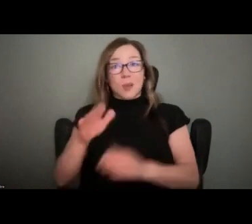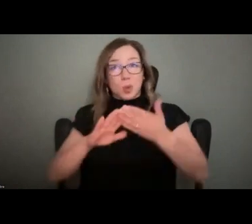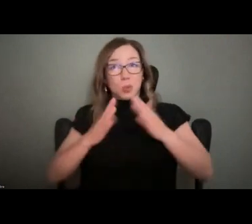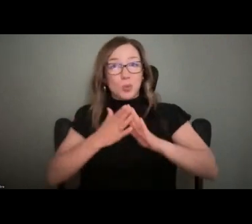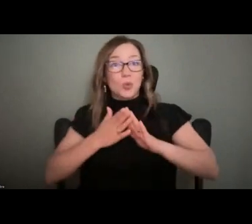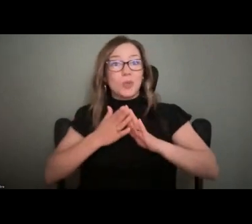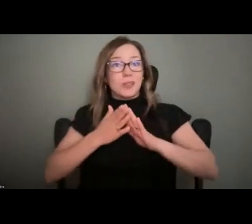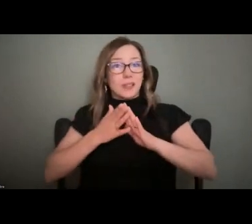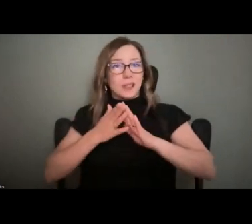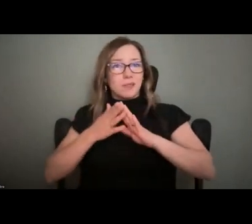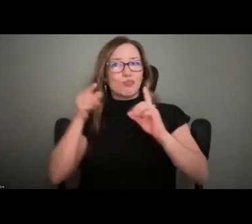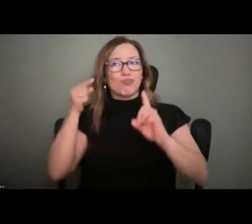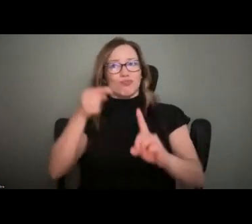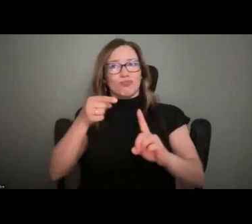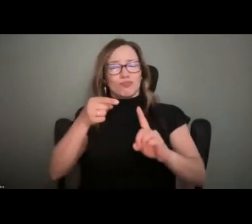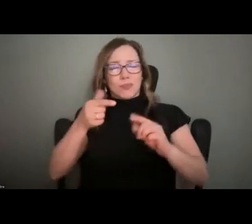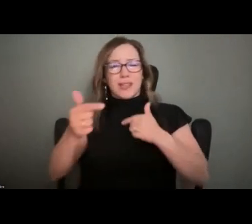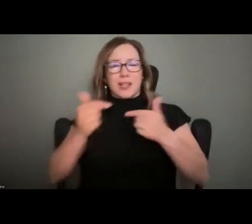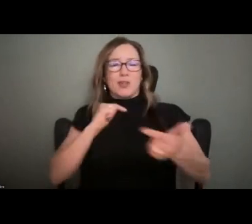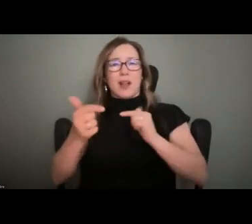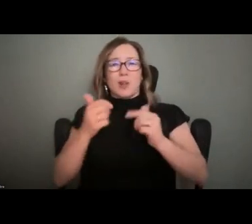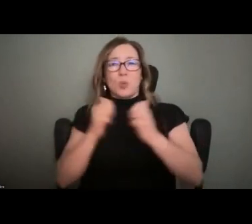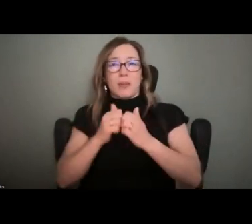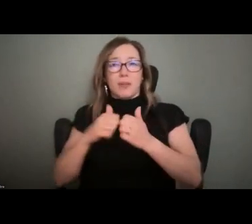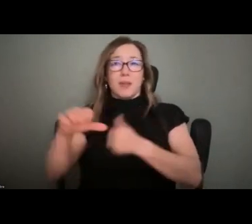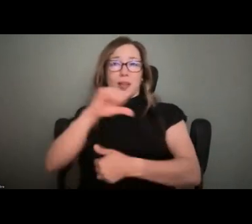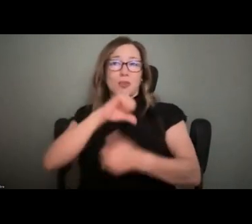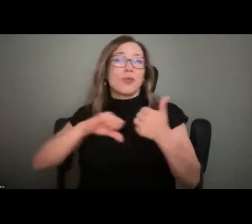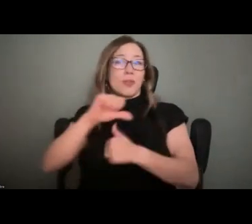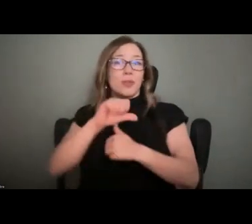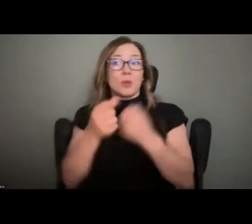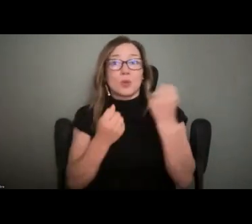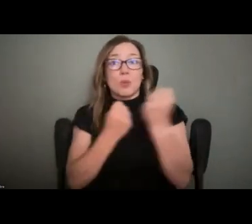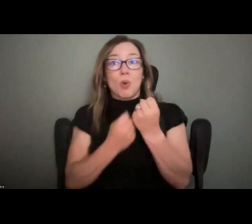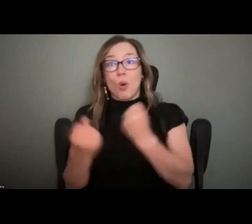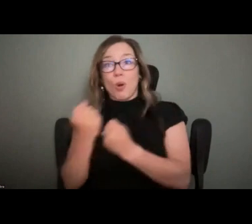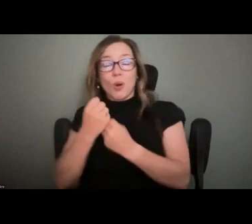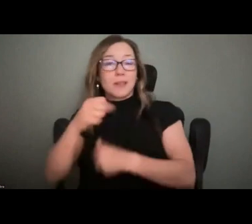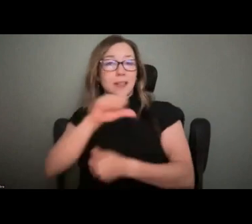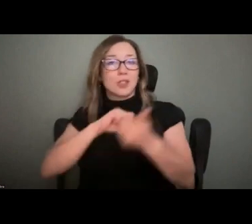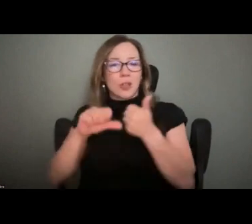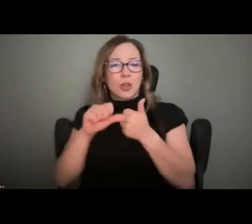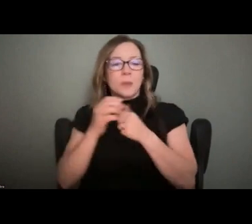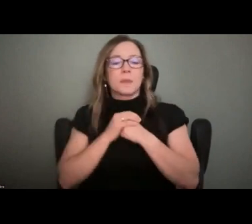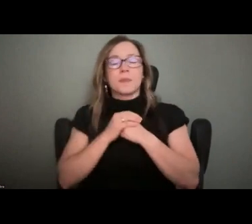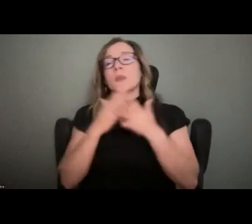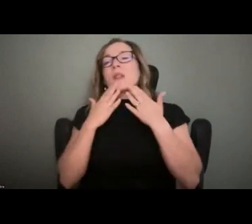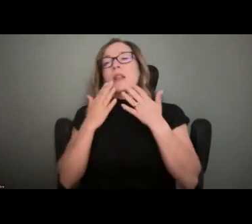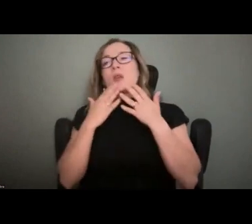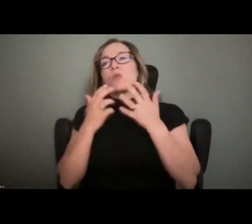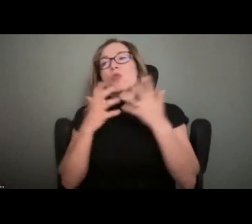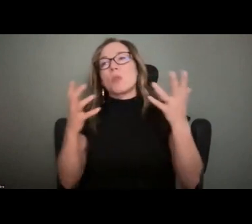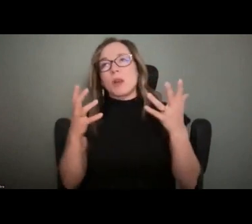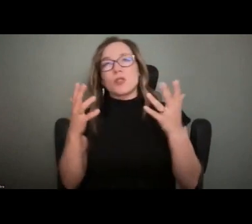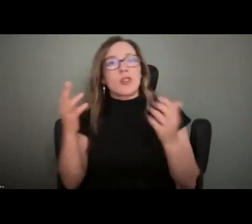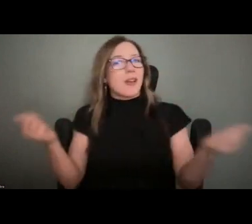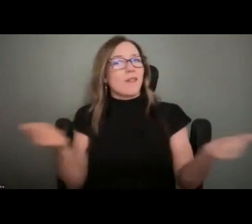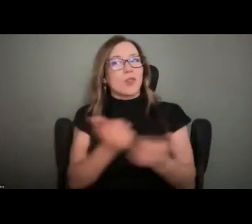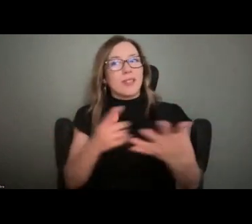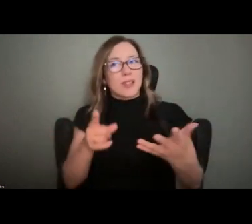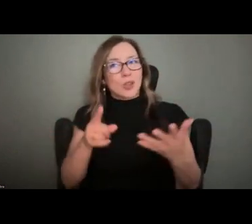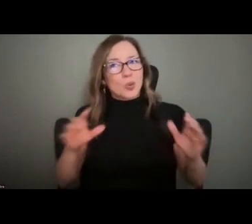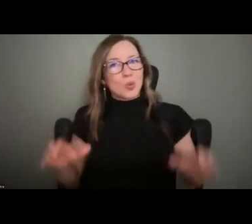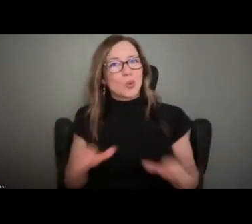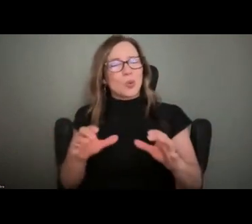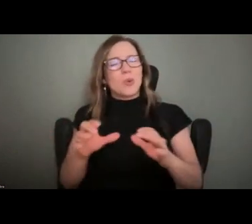our interactions with each other, our support of one another. So thank you for all you have done and all you